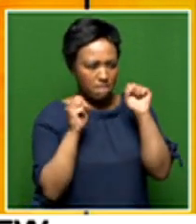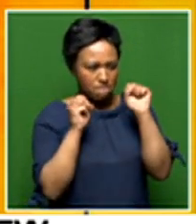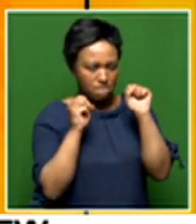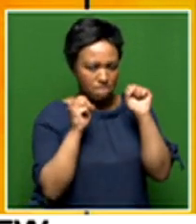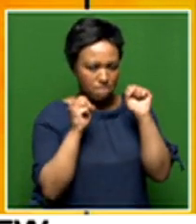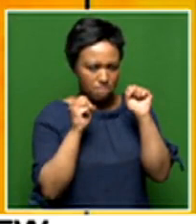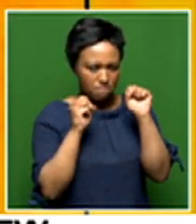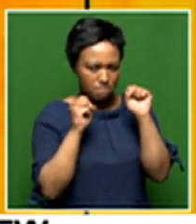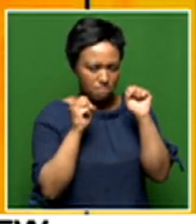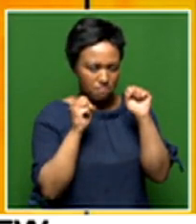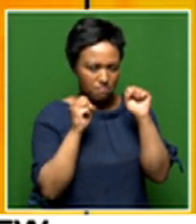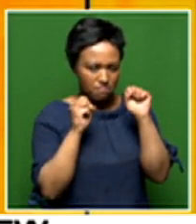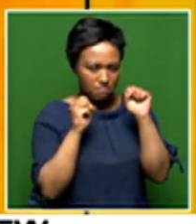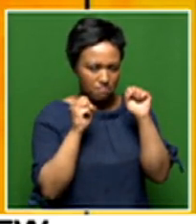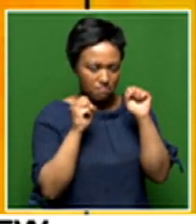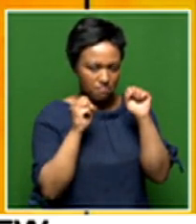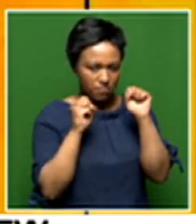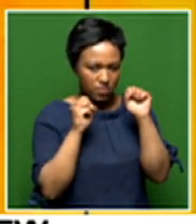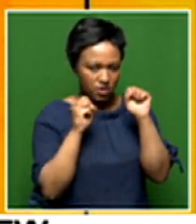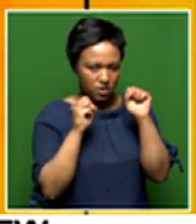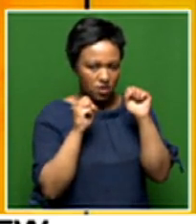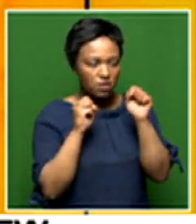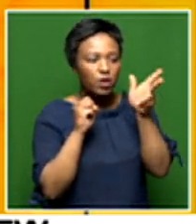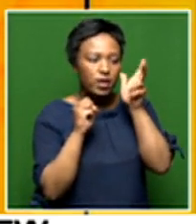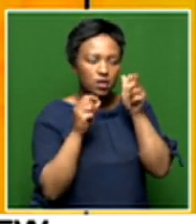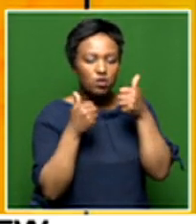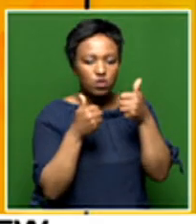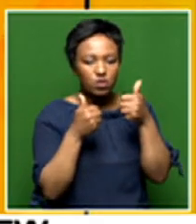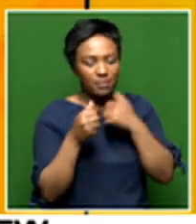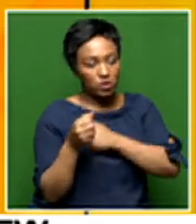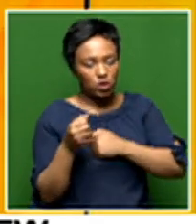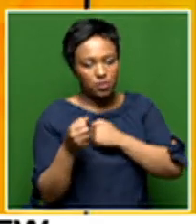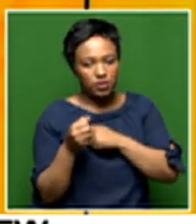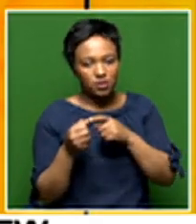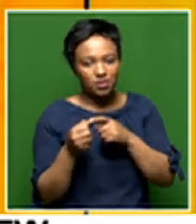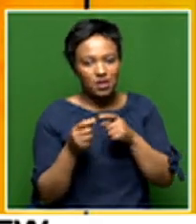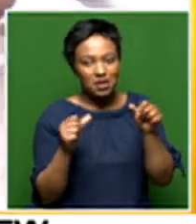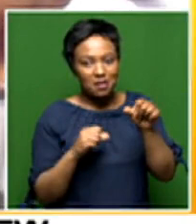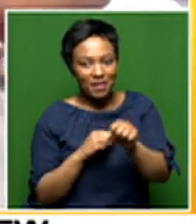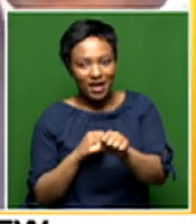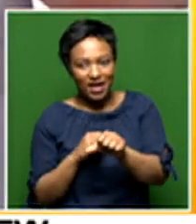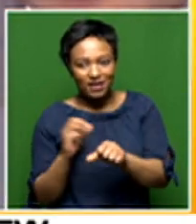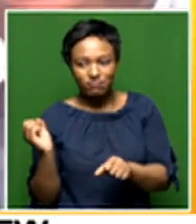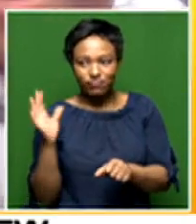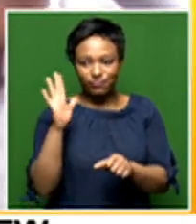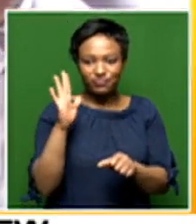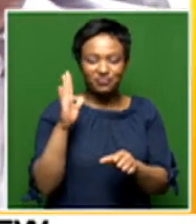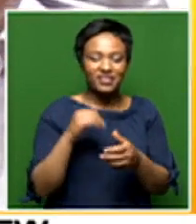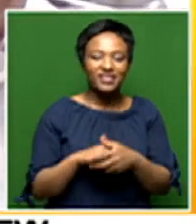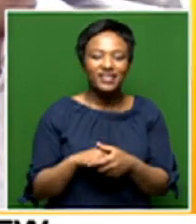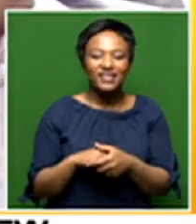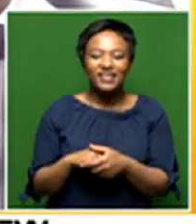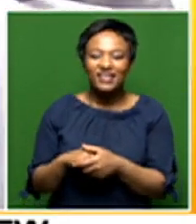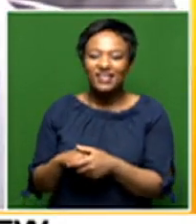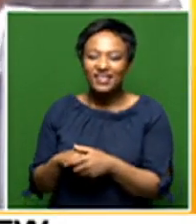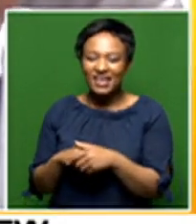lights have gone off, but we can still hear your voice. Sorry about that. There we go. You're back. You're back. All right. I'm in a funny